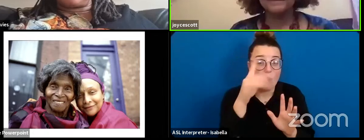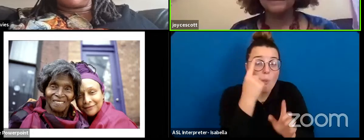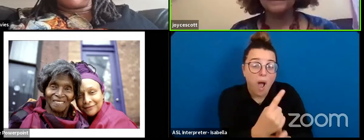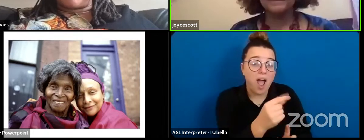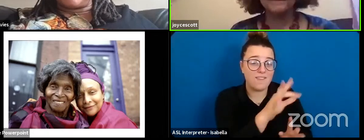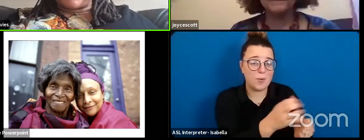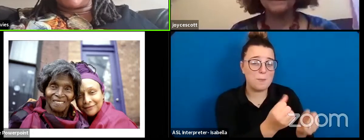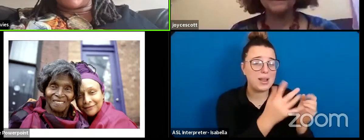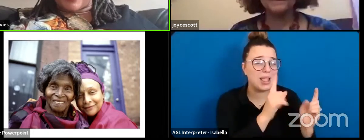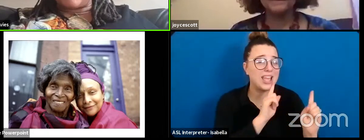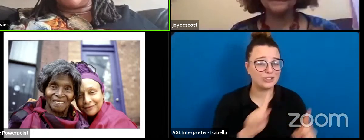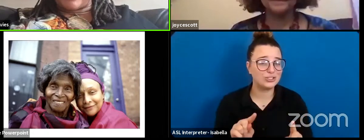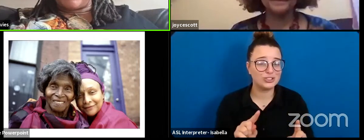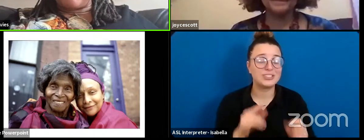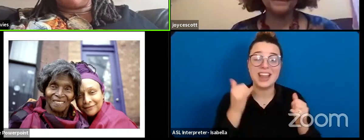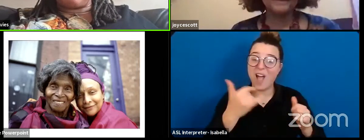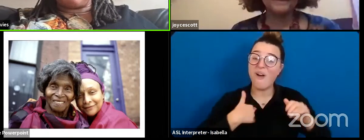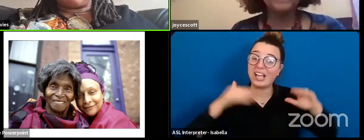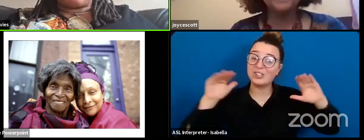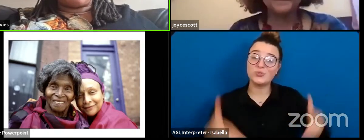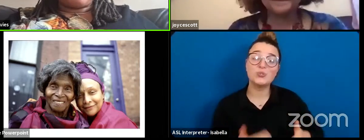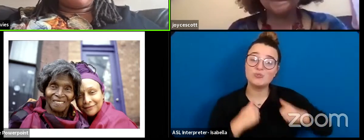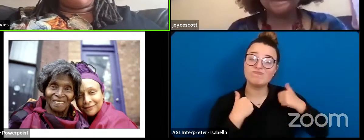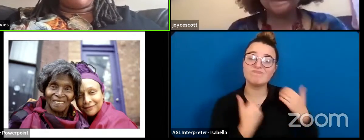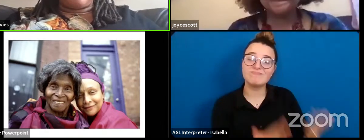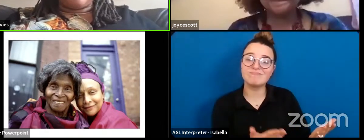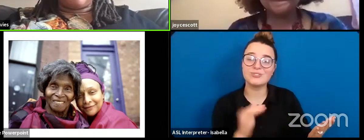ado, Joyce J. Scott, thank you.